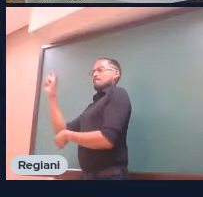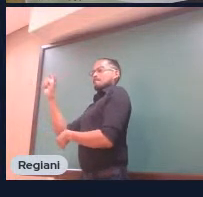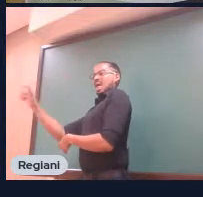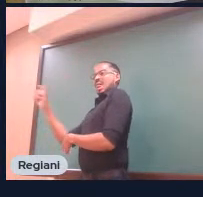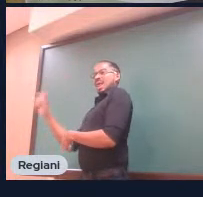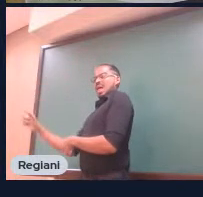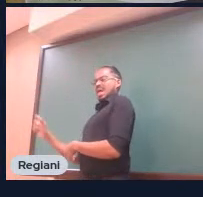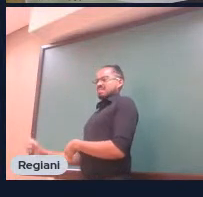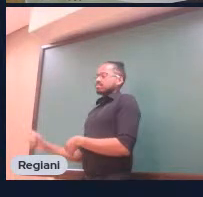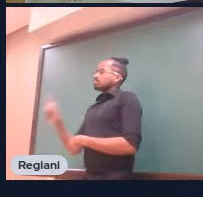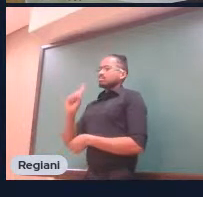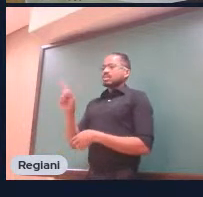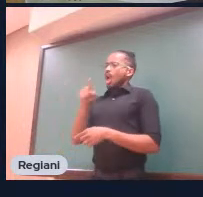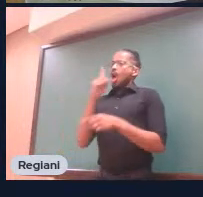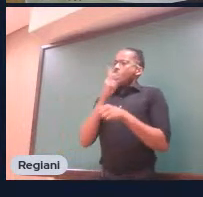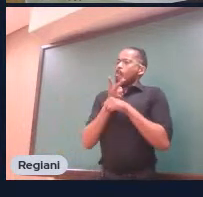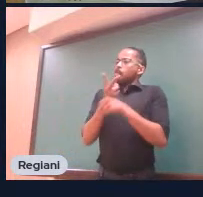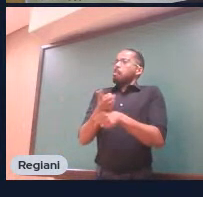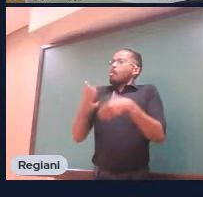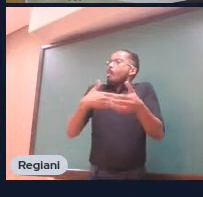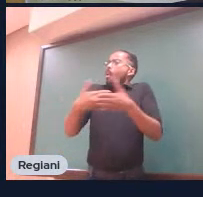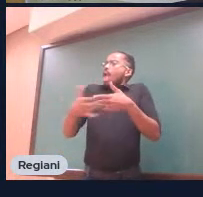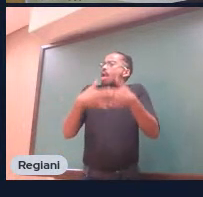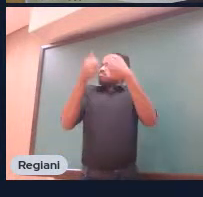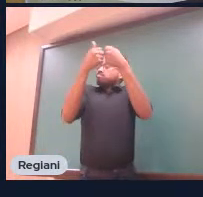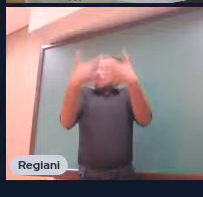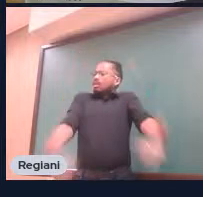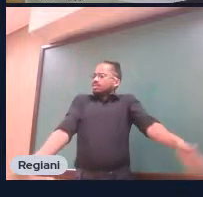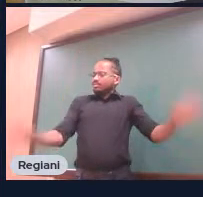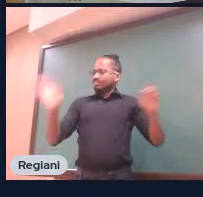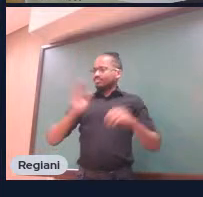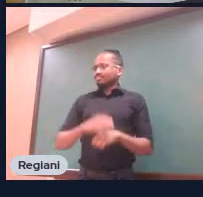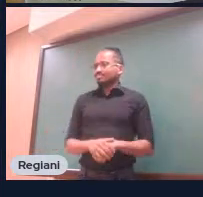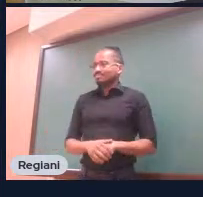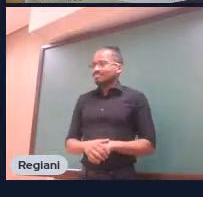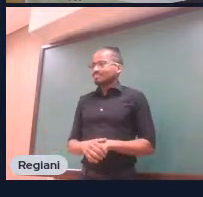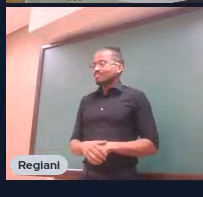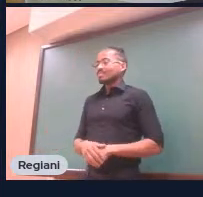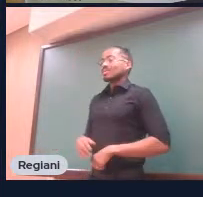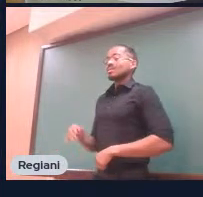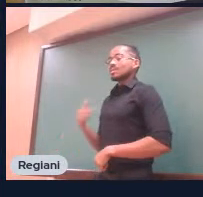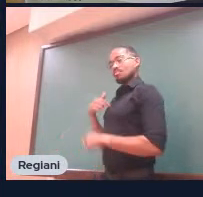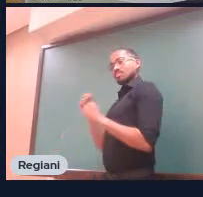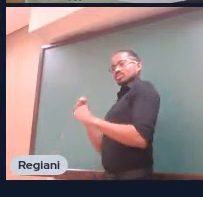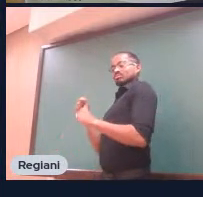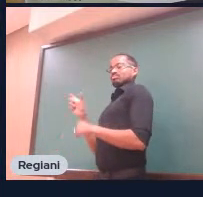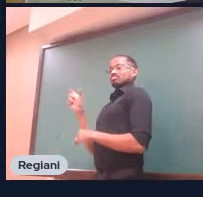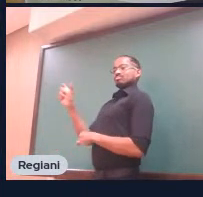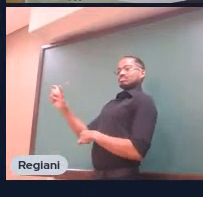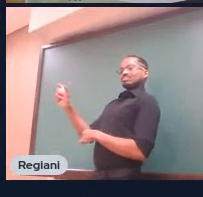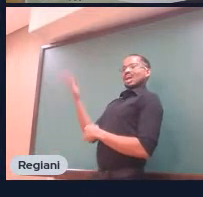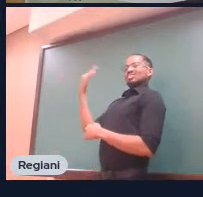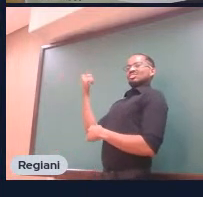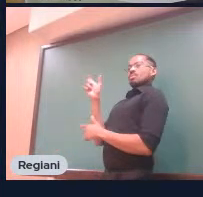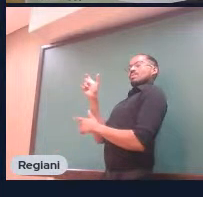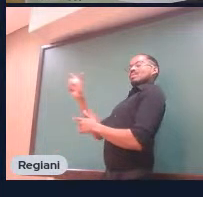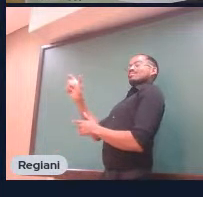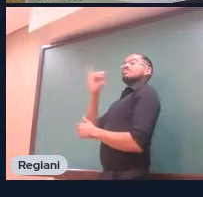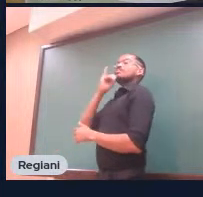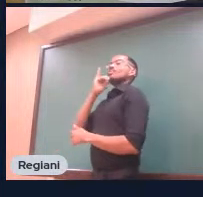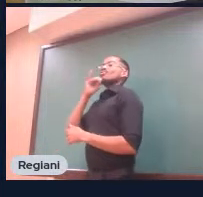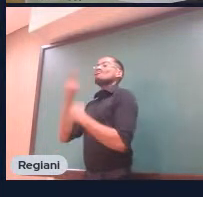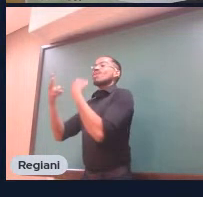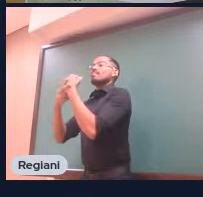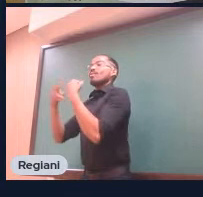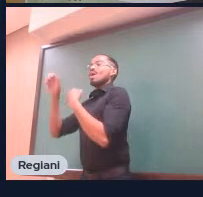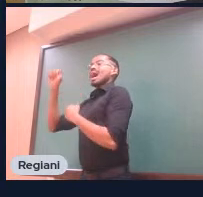inflected form. Sim, ou você pode procurar pela forma lematizada ou por qualquer forma